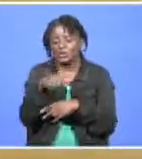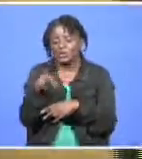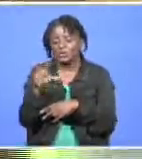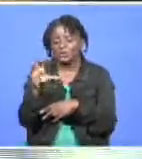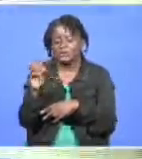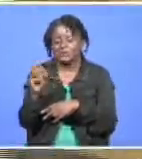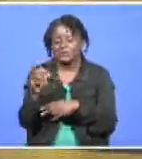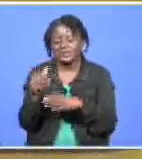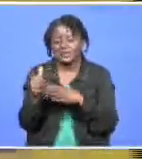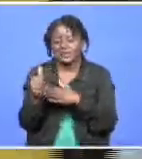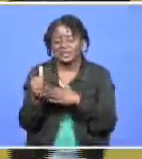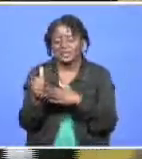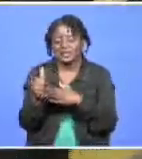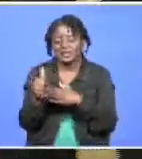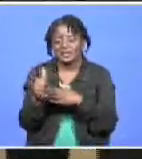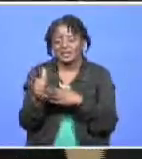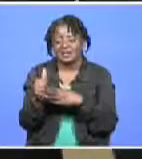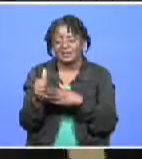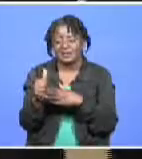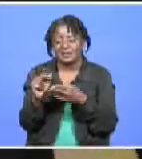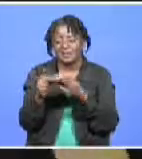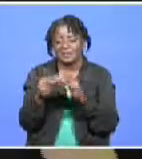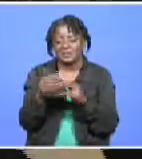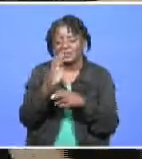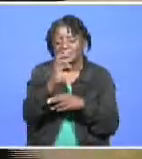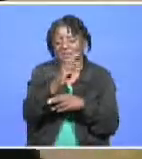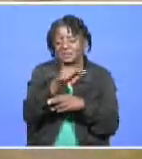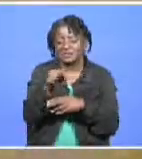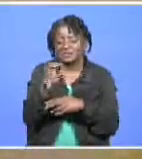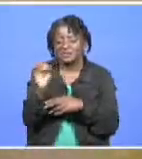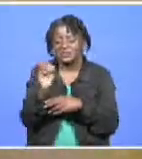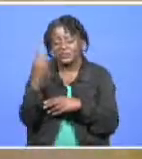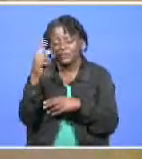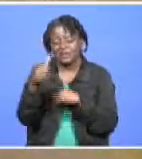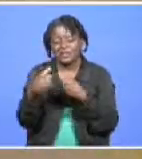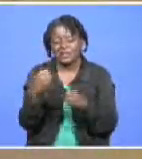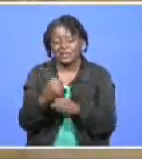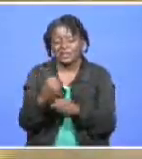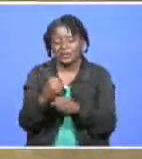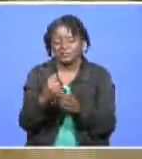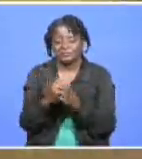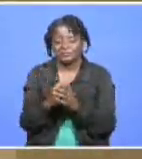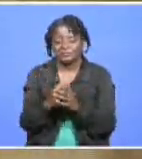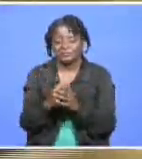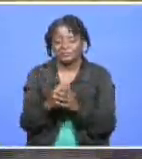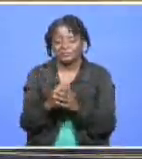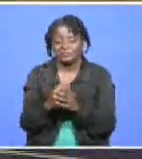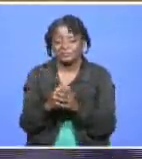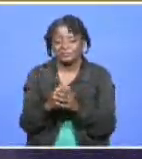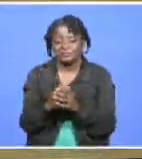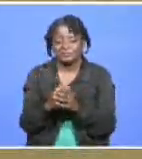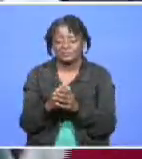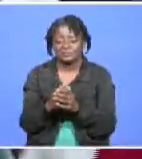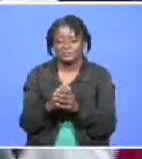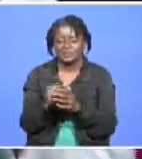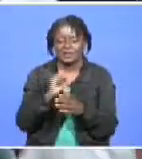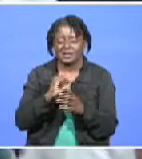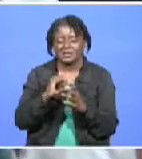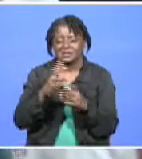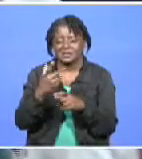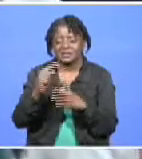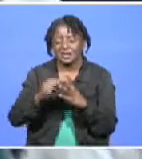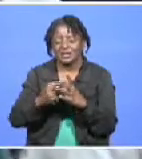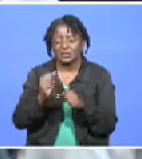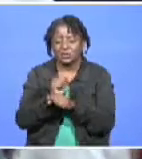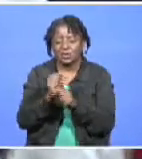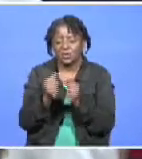the charge for Duquesne was Michael Hughes, who scored 12 points in the championship game. I've been working with these guys since the beginning of June. We've been